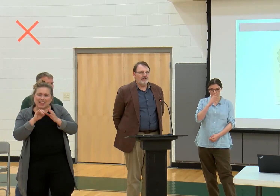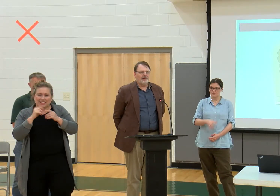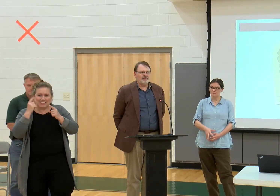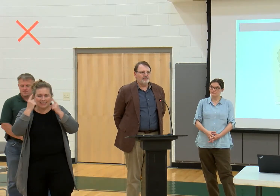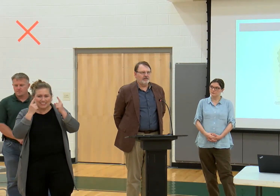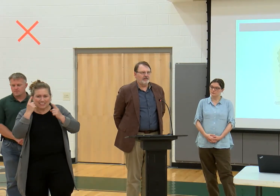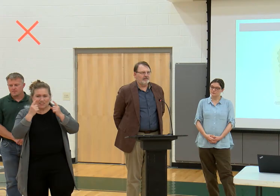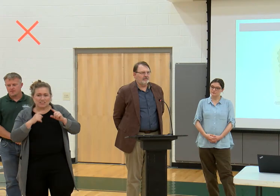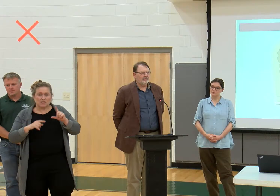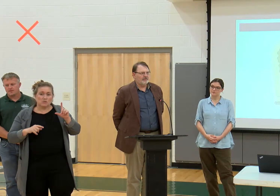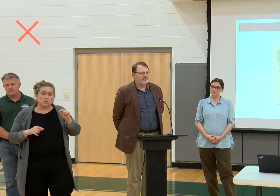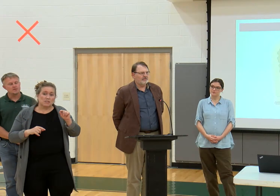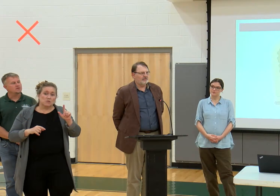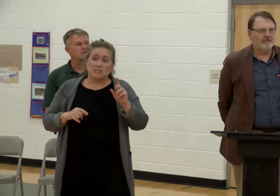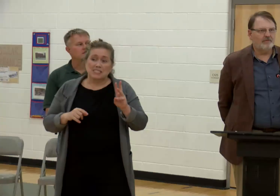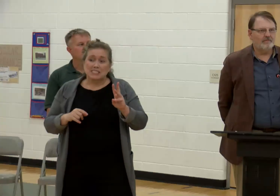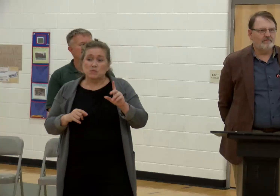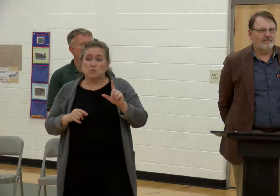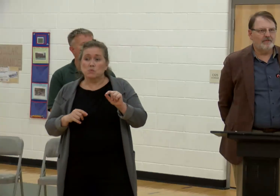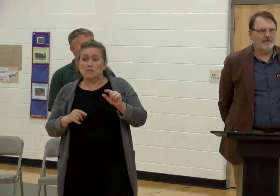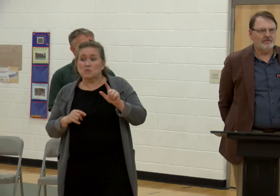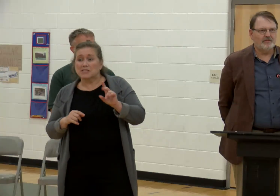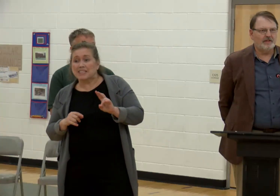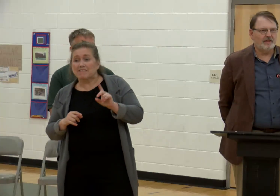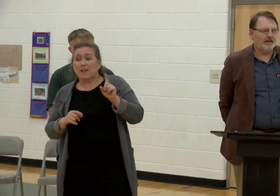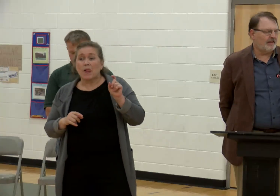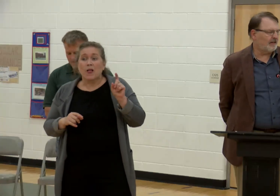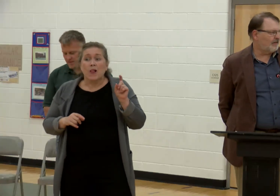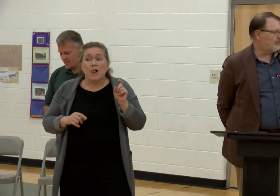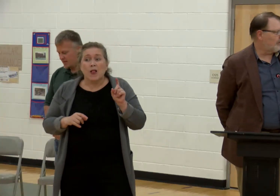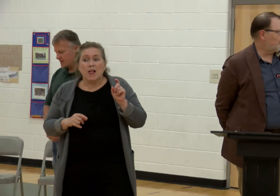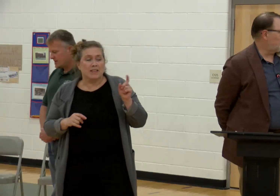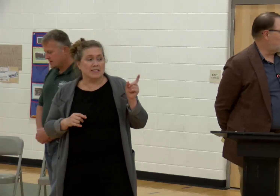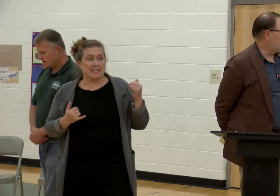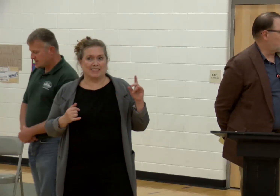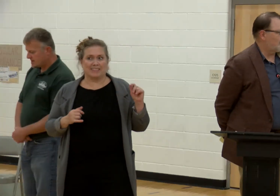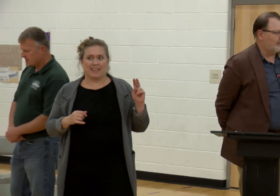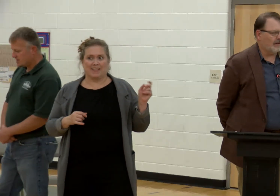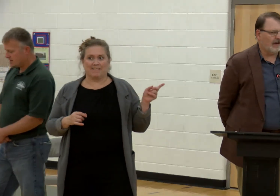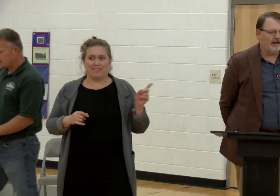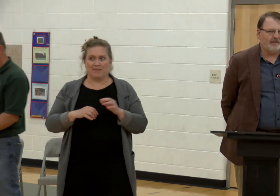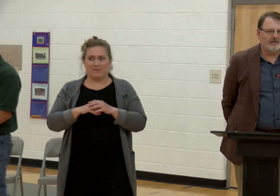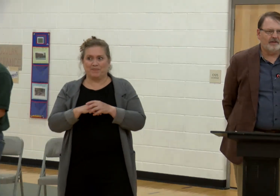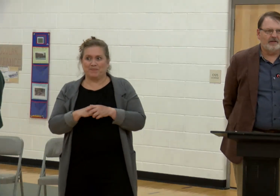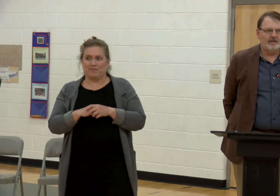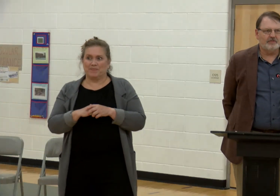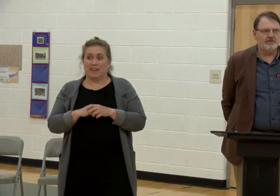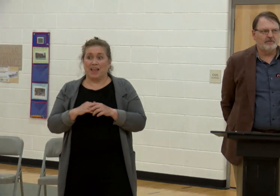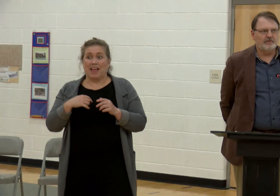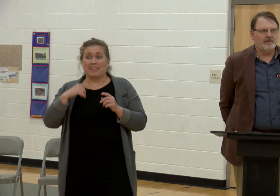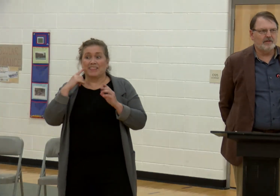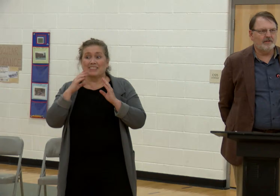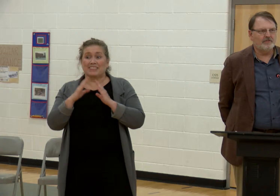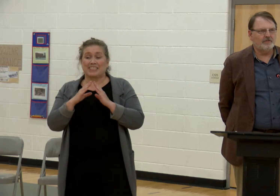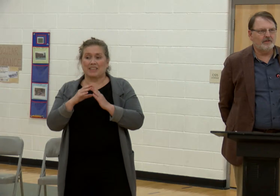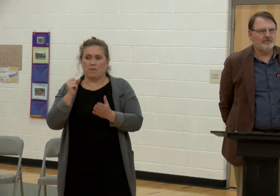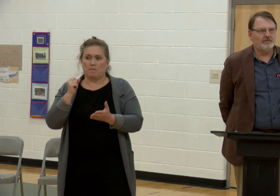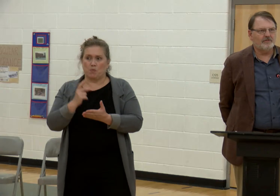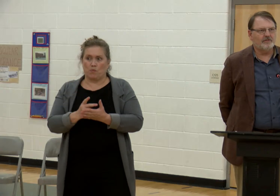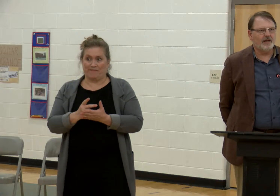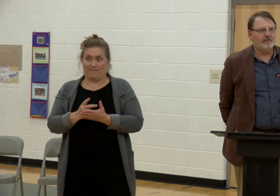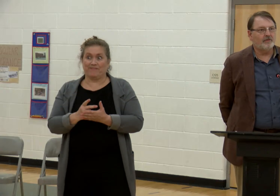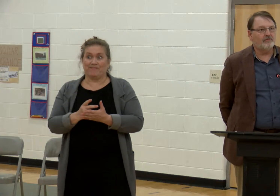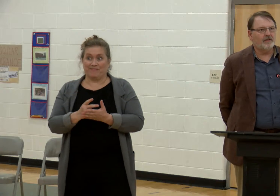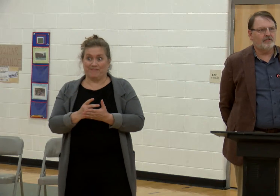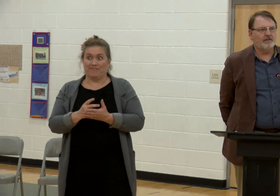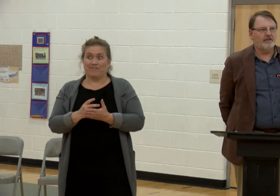Our plan is, once the city, I think, has approved this design, is to get into the